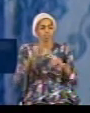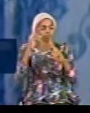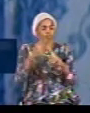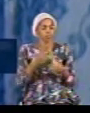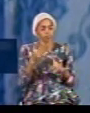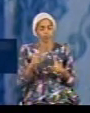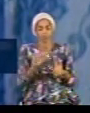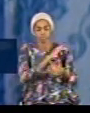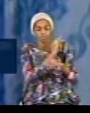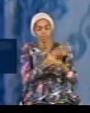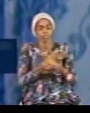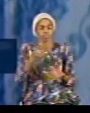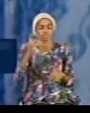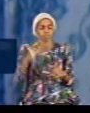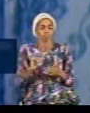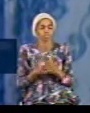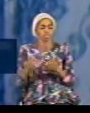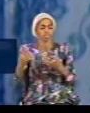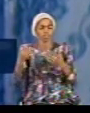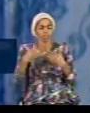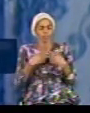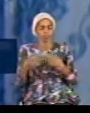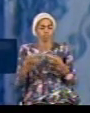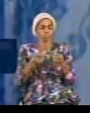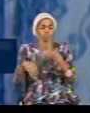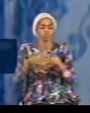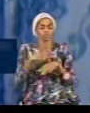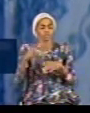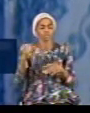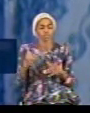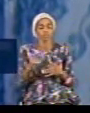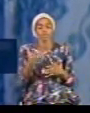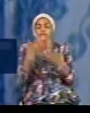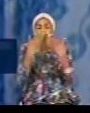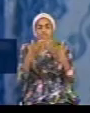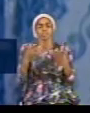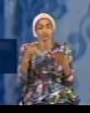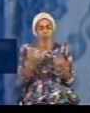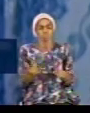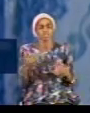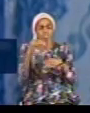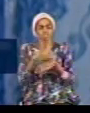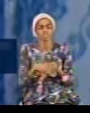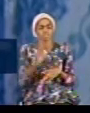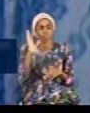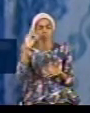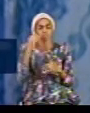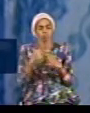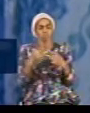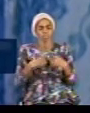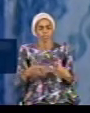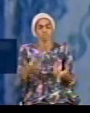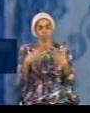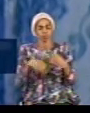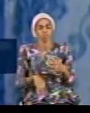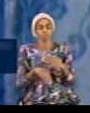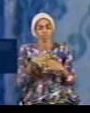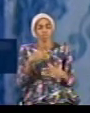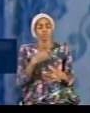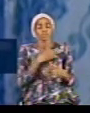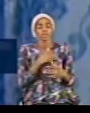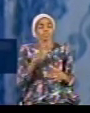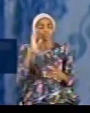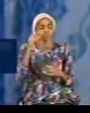But we thank you that this night your word has come out with its usual power, and your word never returned unto you